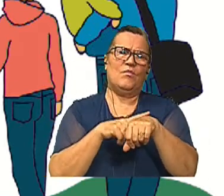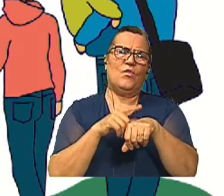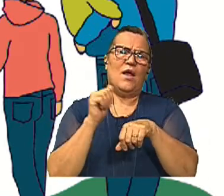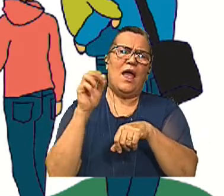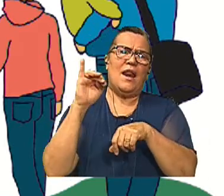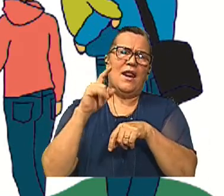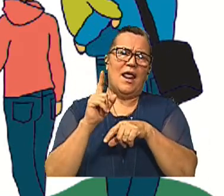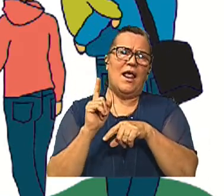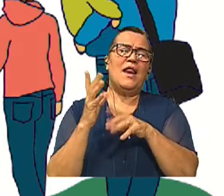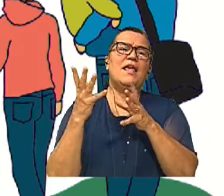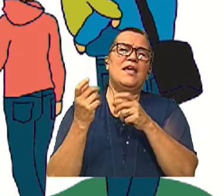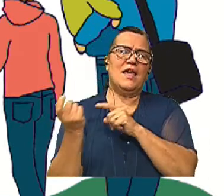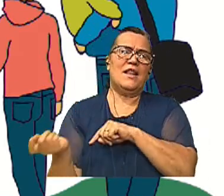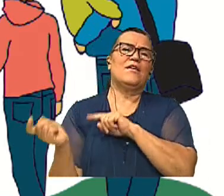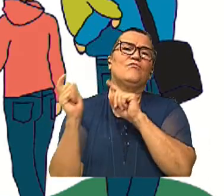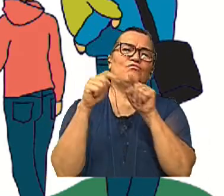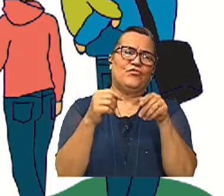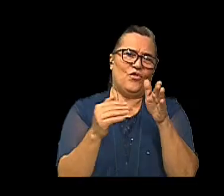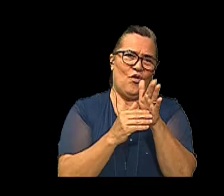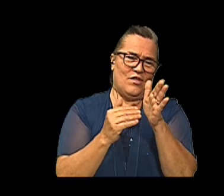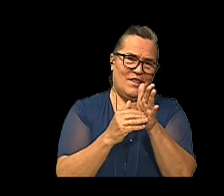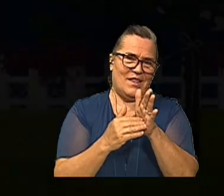return.